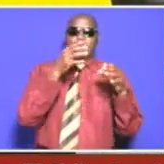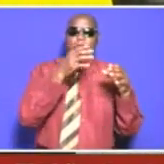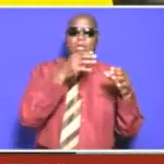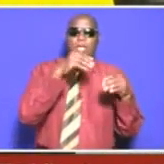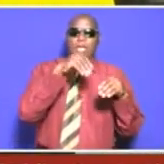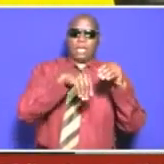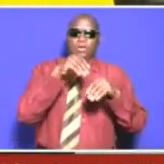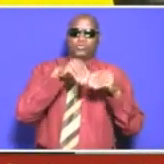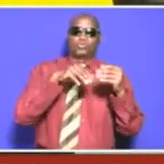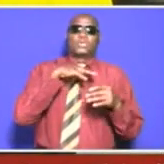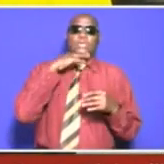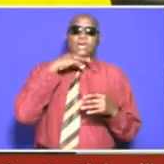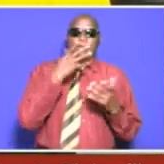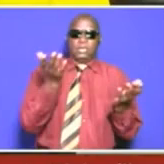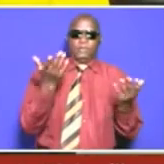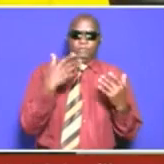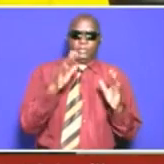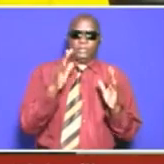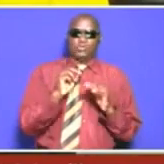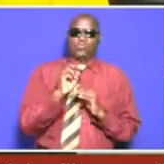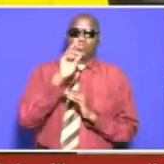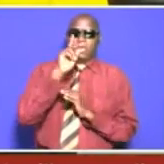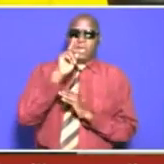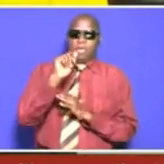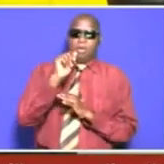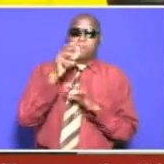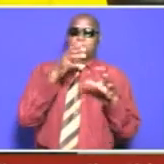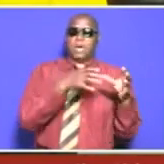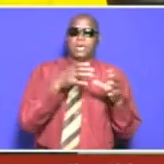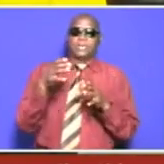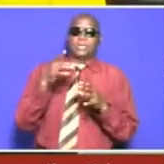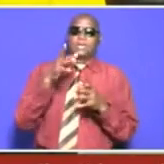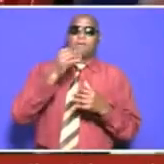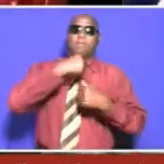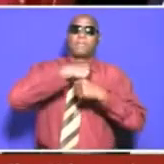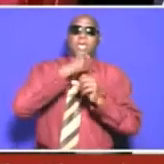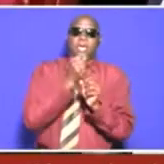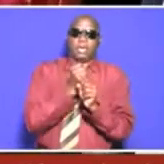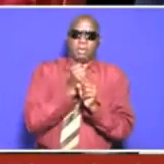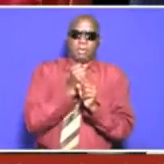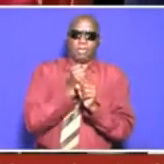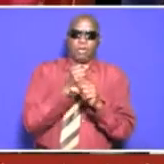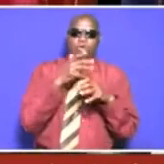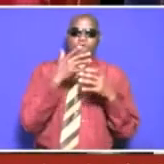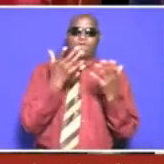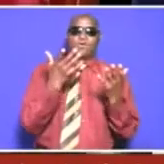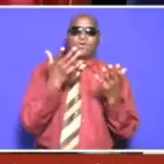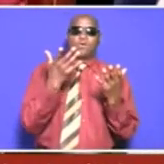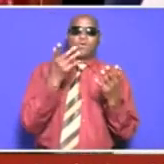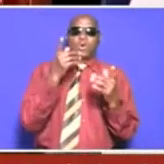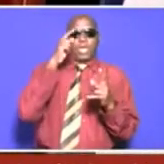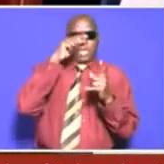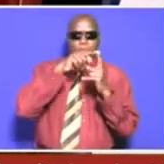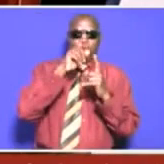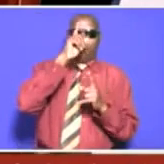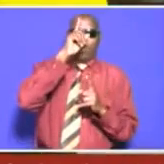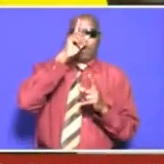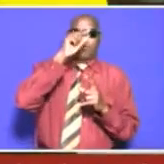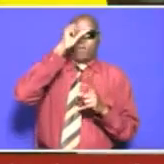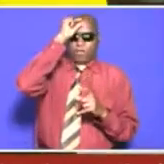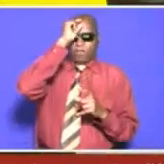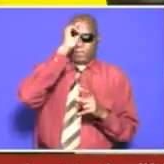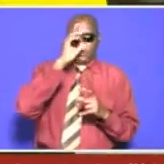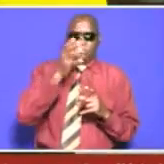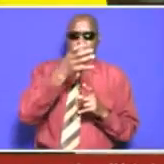away. The UDA party was not formed for the sole purpose of forming government. It